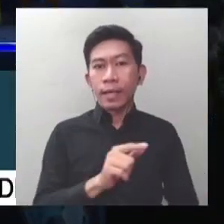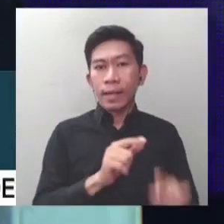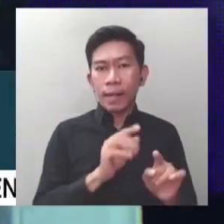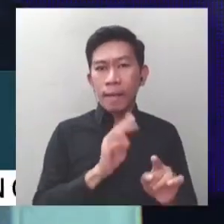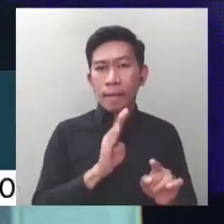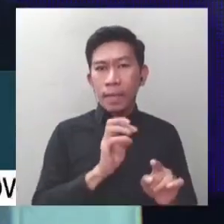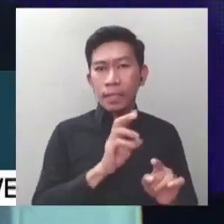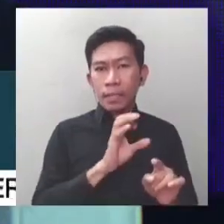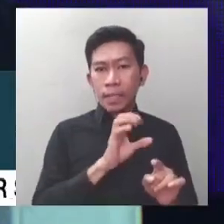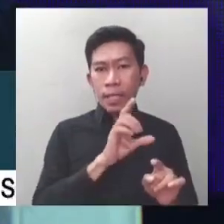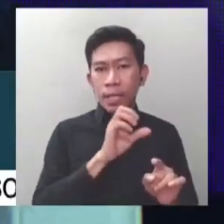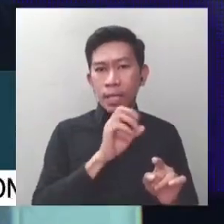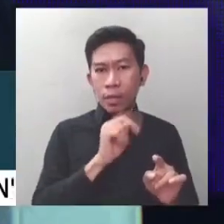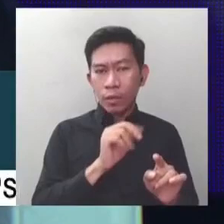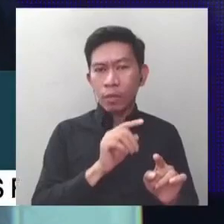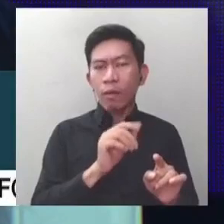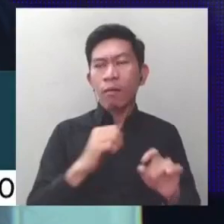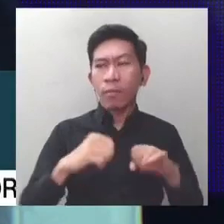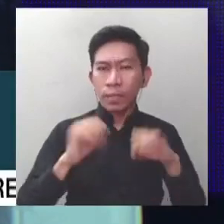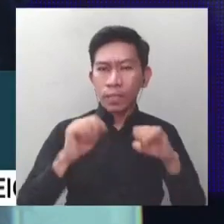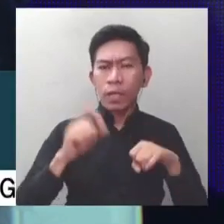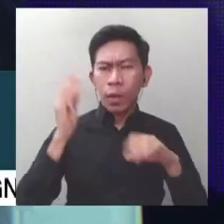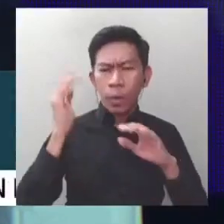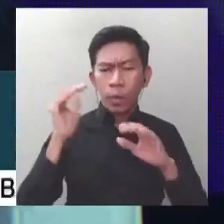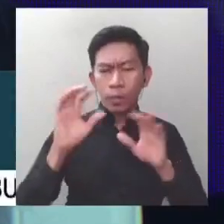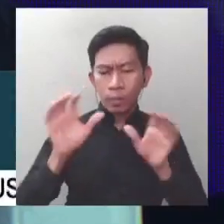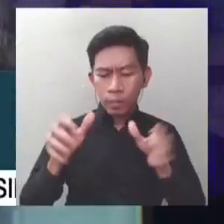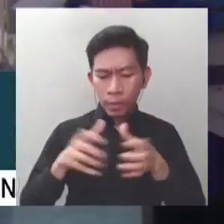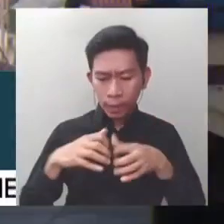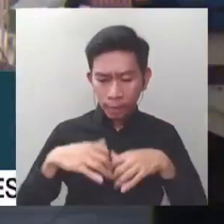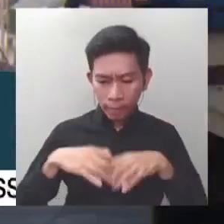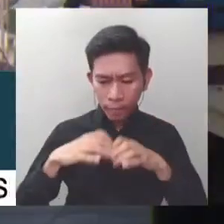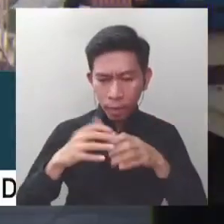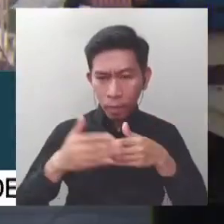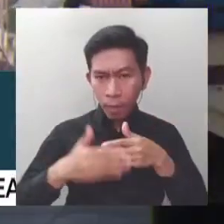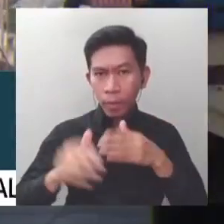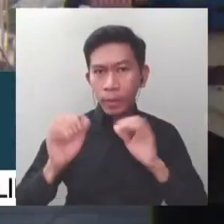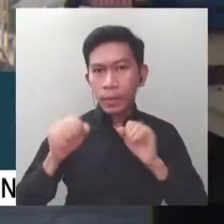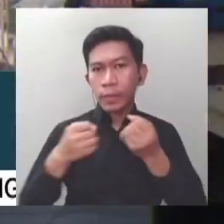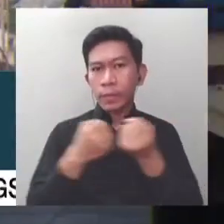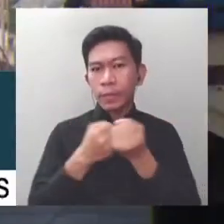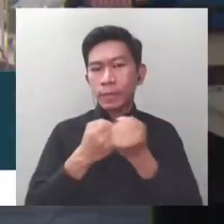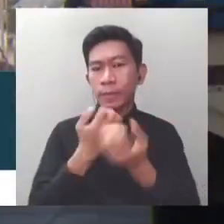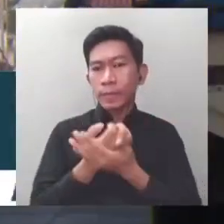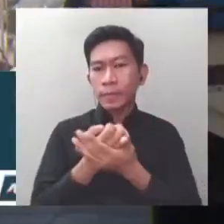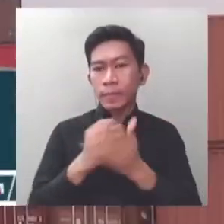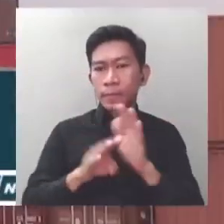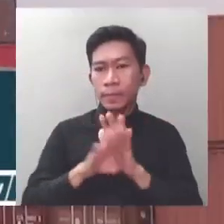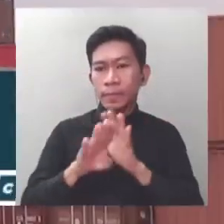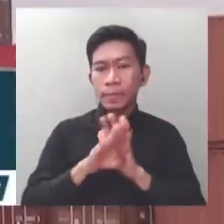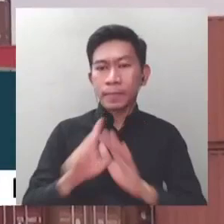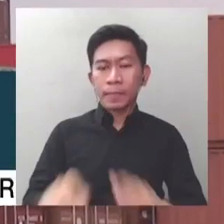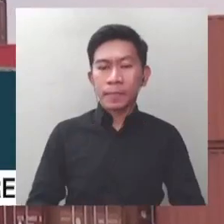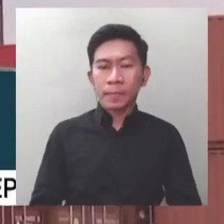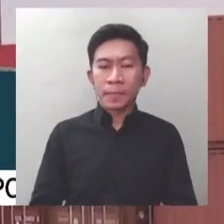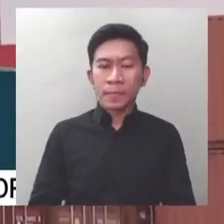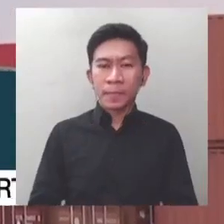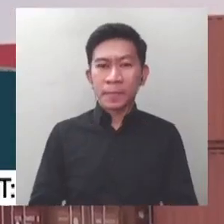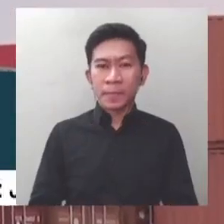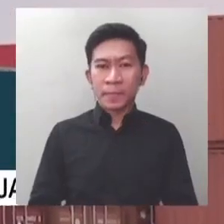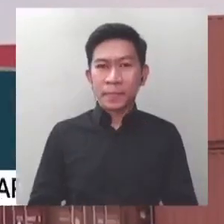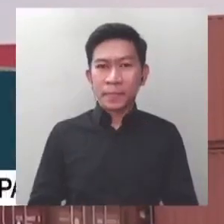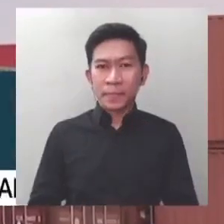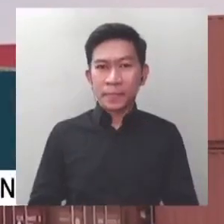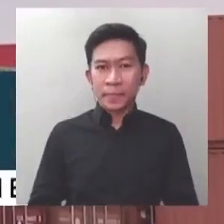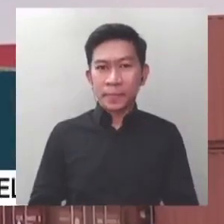hopes the newly formed association will be a vehicle for that. He said the low intra-trade and intra-investments among ASEAN